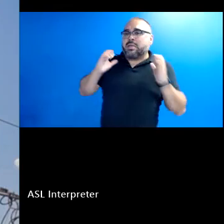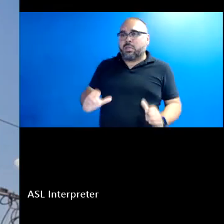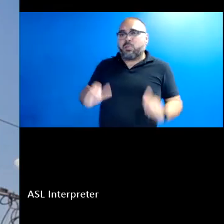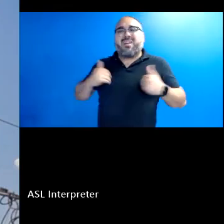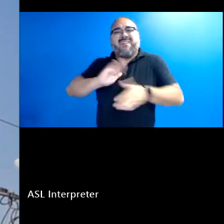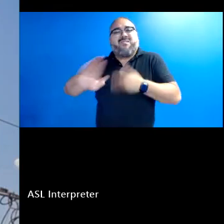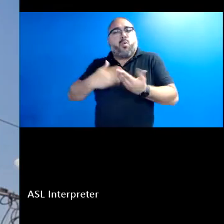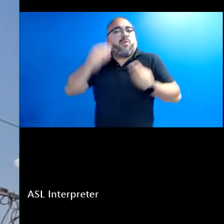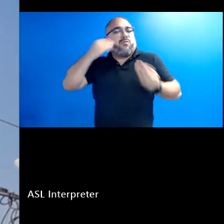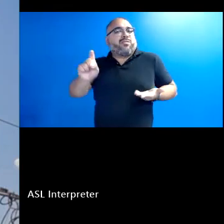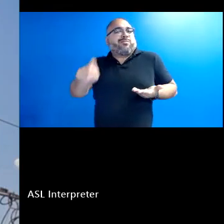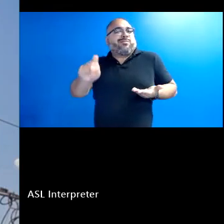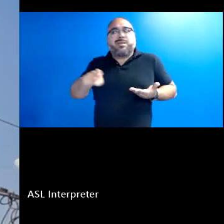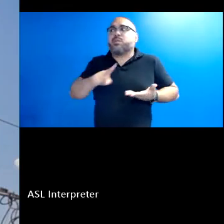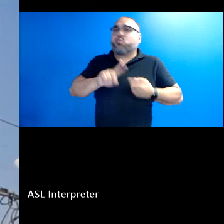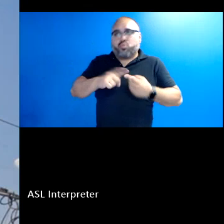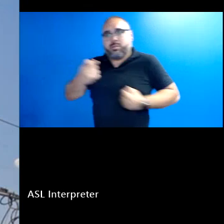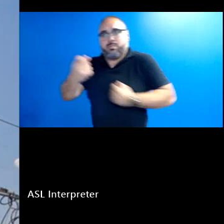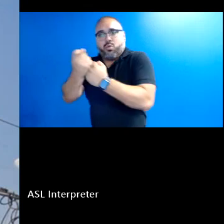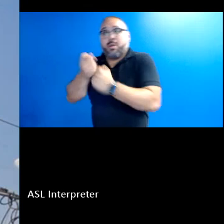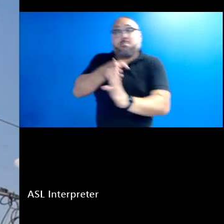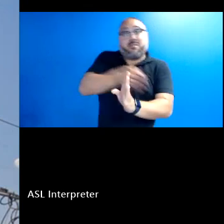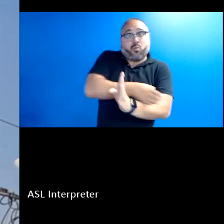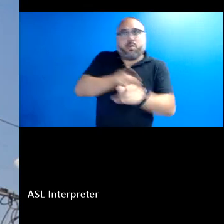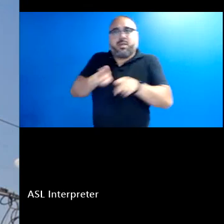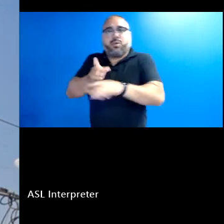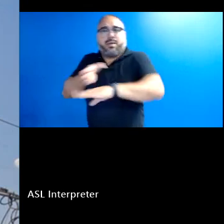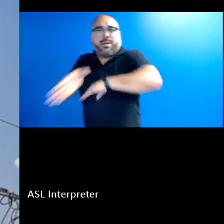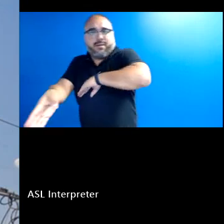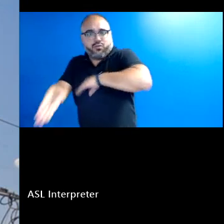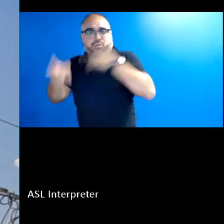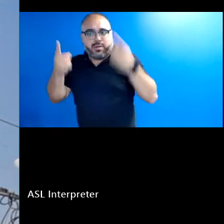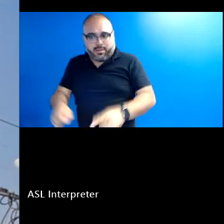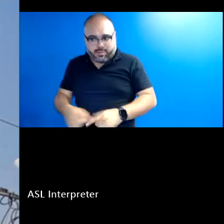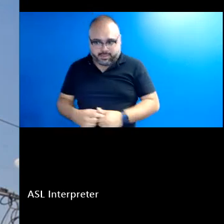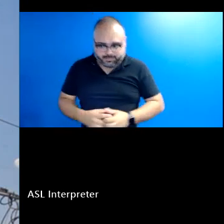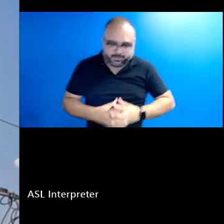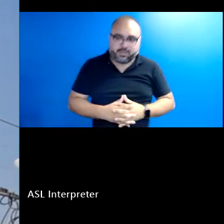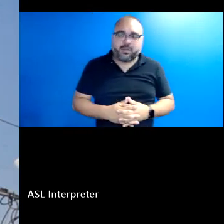and tools available to support you before, during, and after these events.